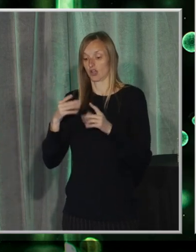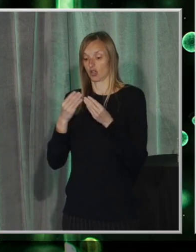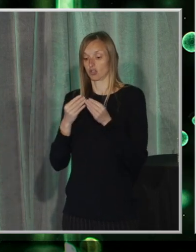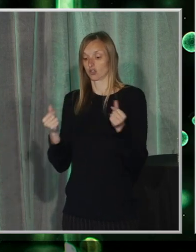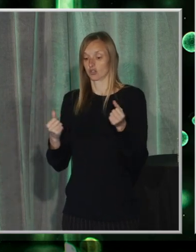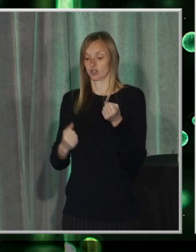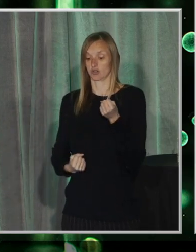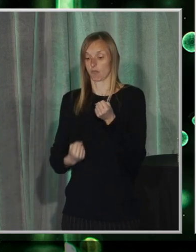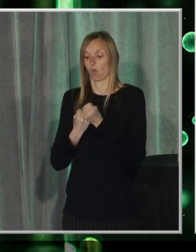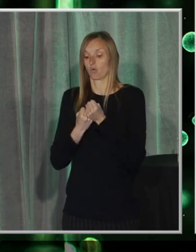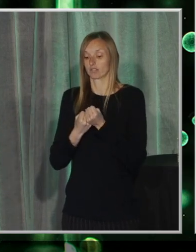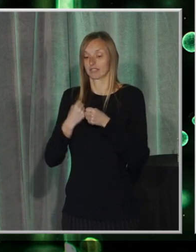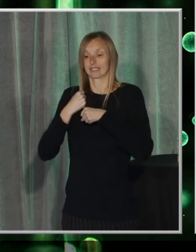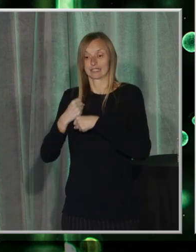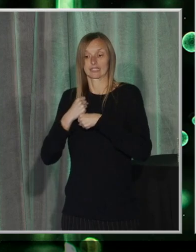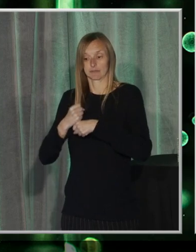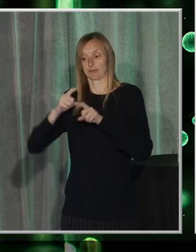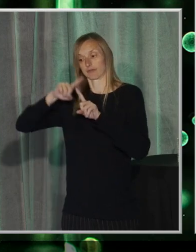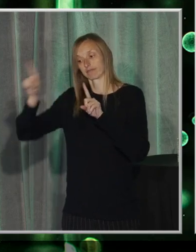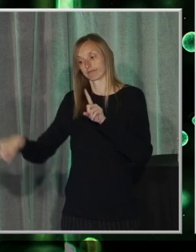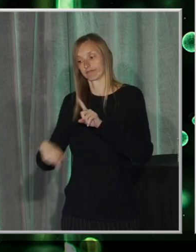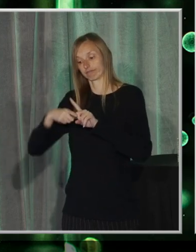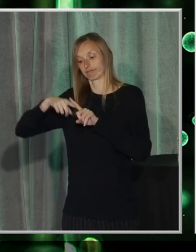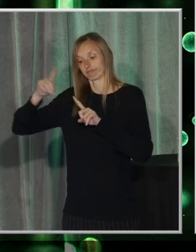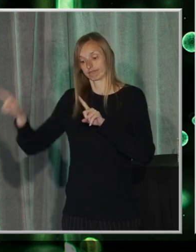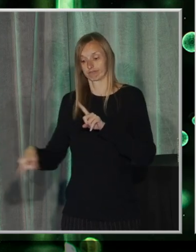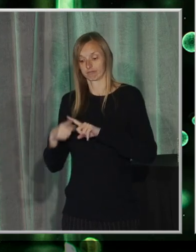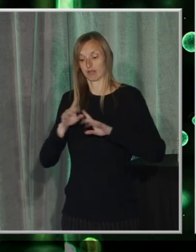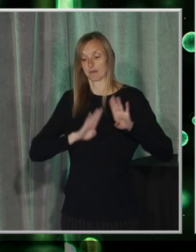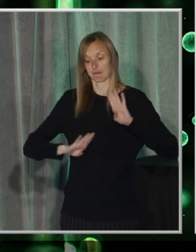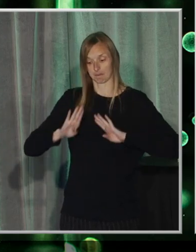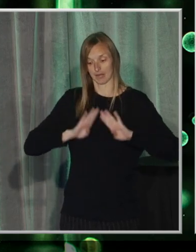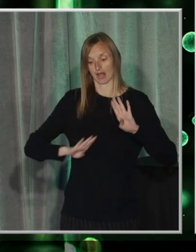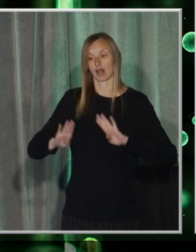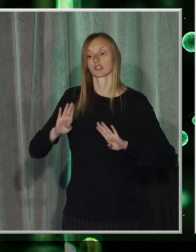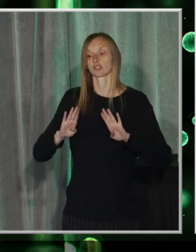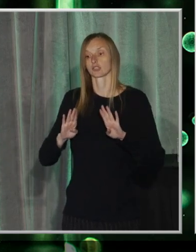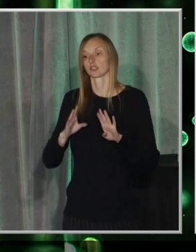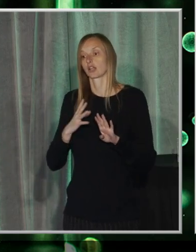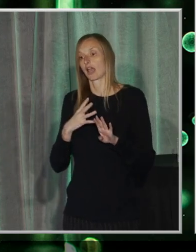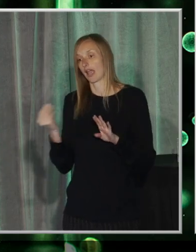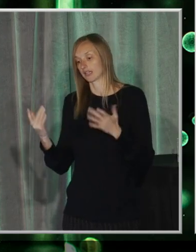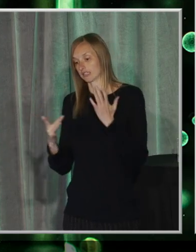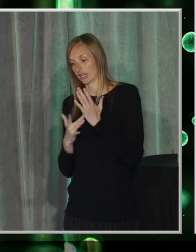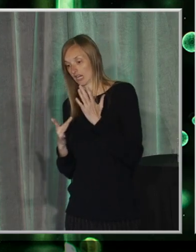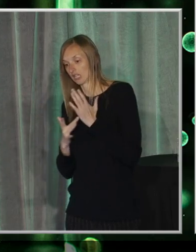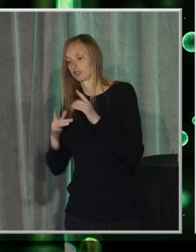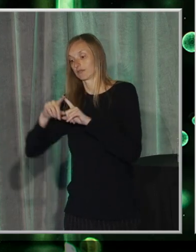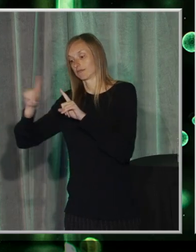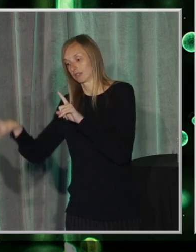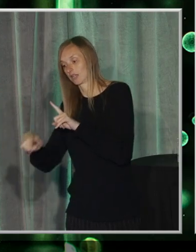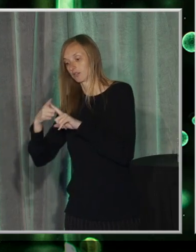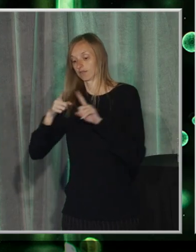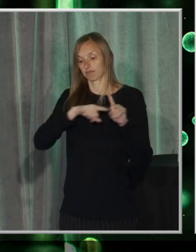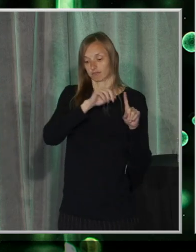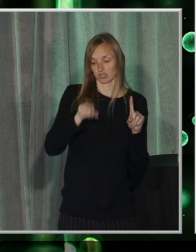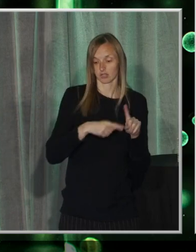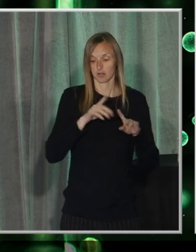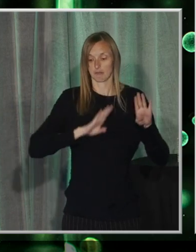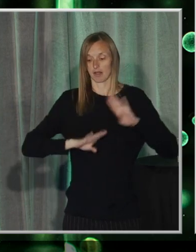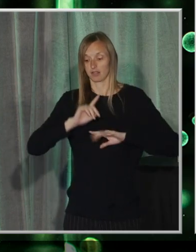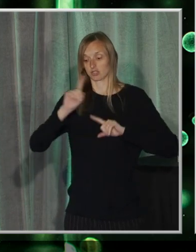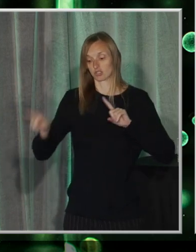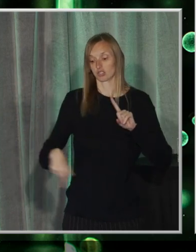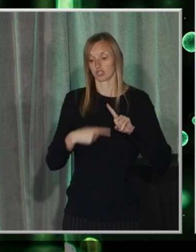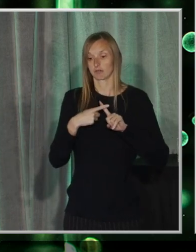product circulation through both biological and technical cycle. In the biological